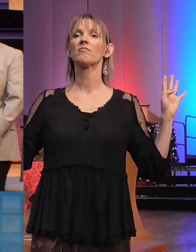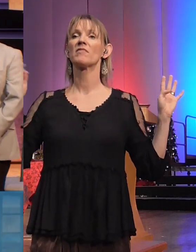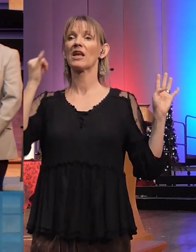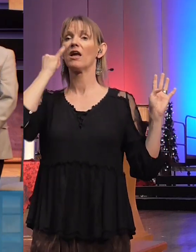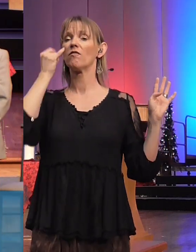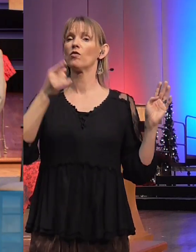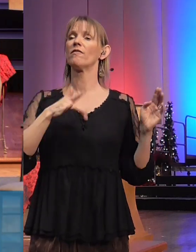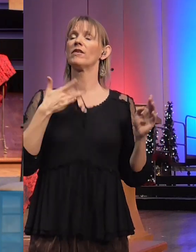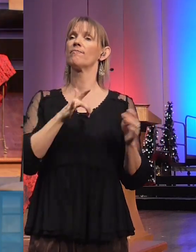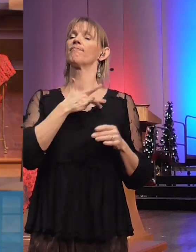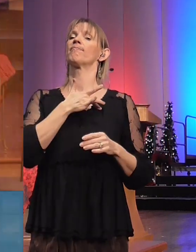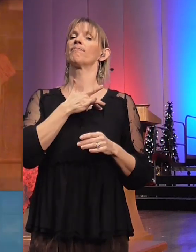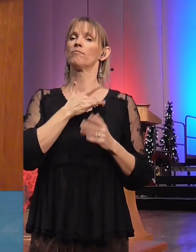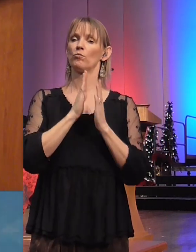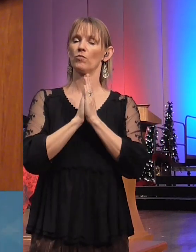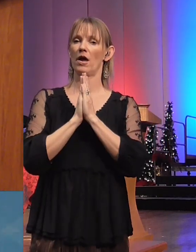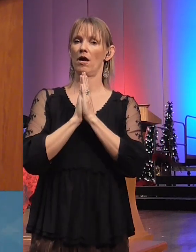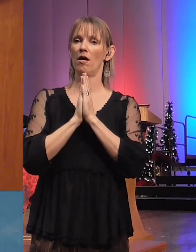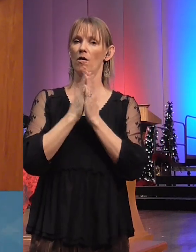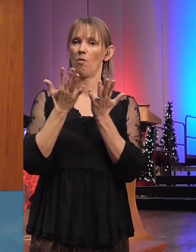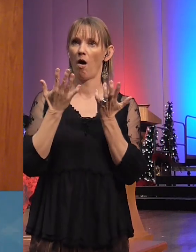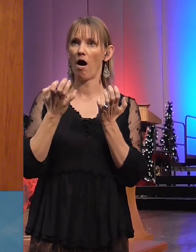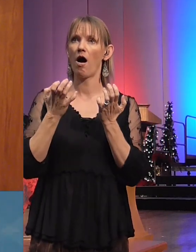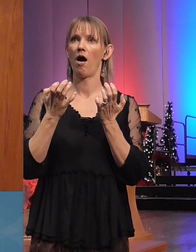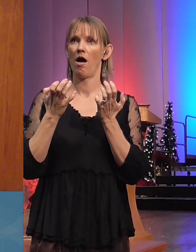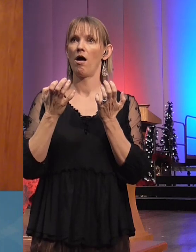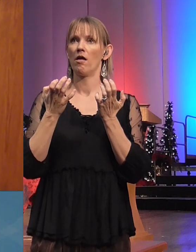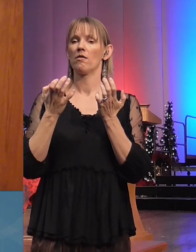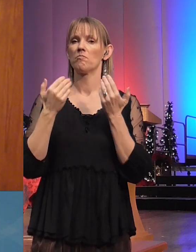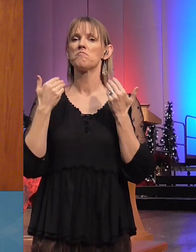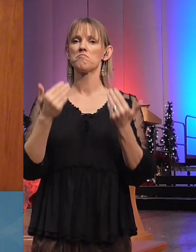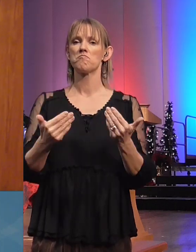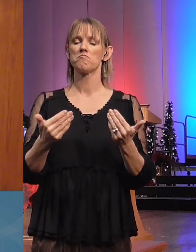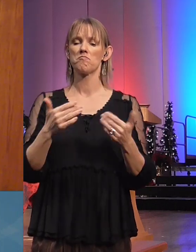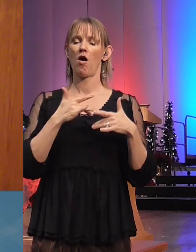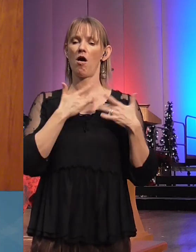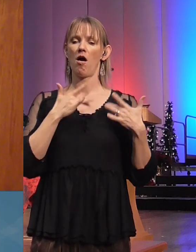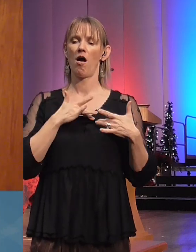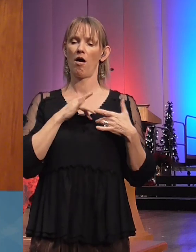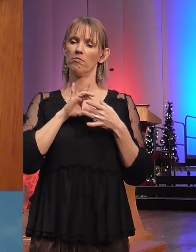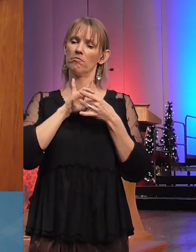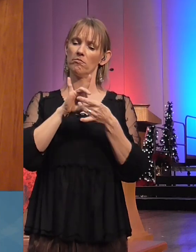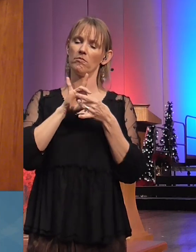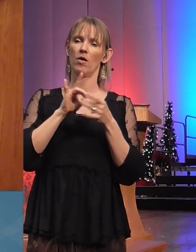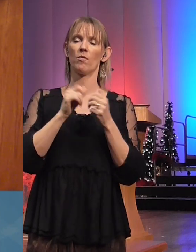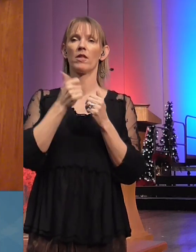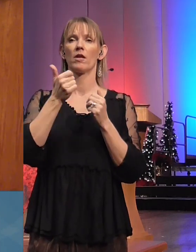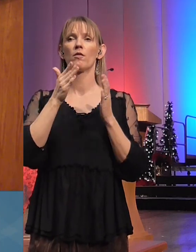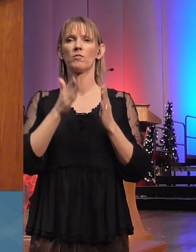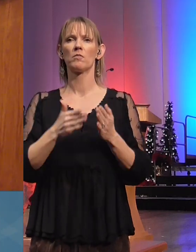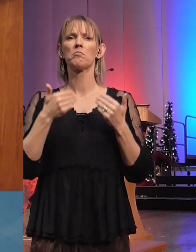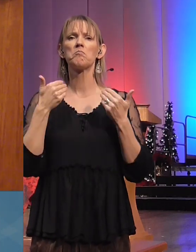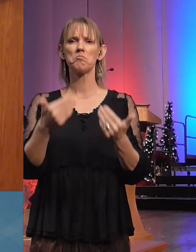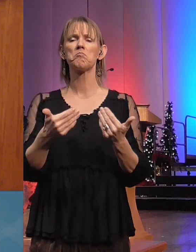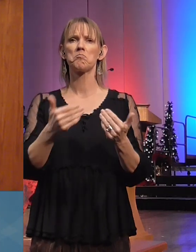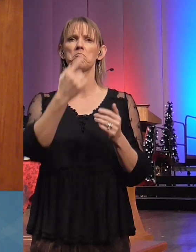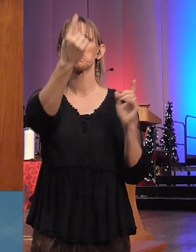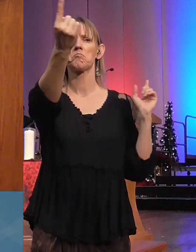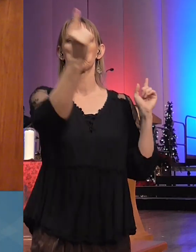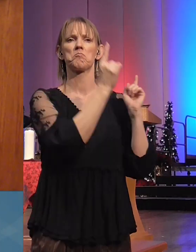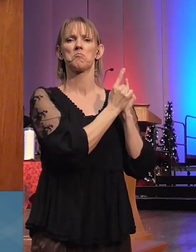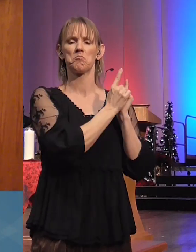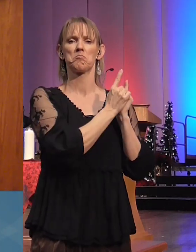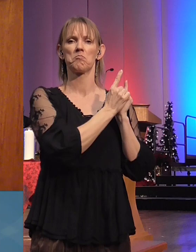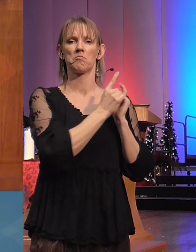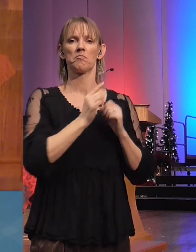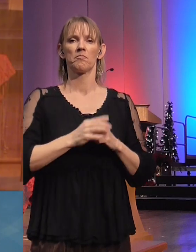If prayer is calling to you, you need to be in that center of heart with another person. Please make yourself available to